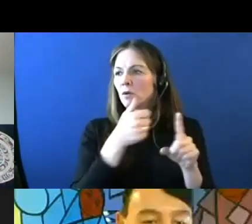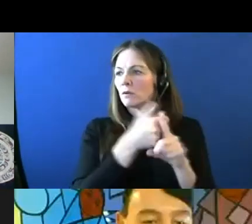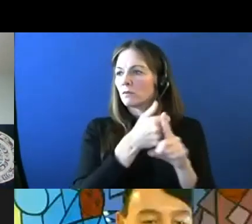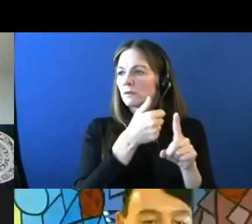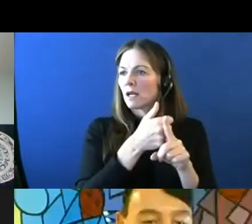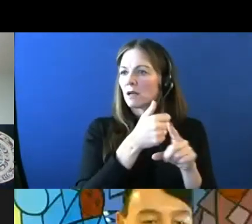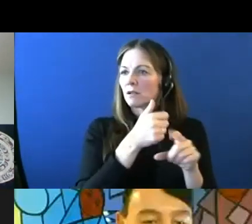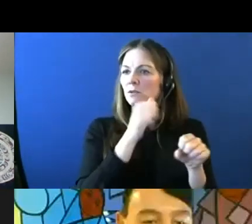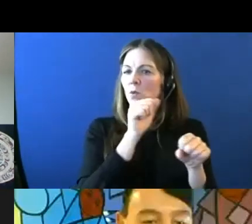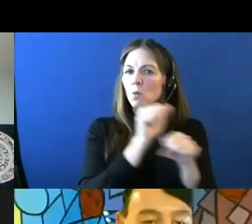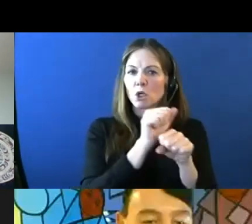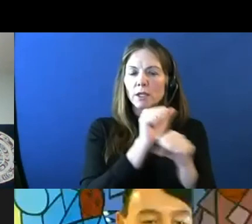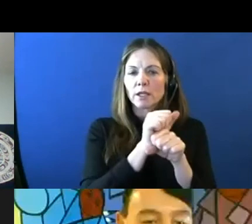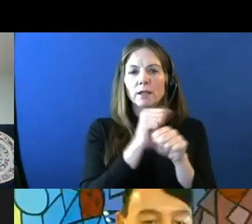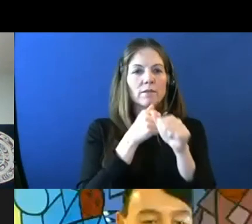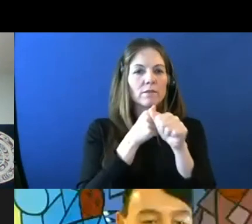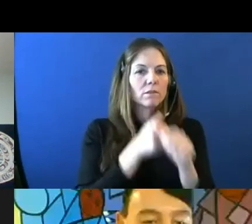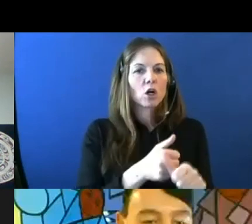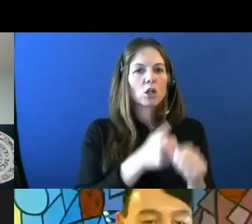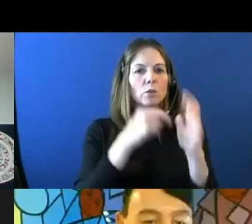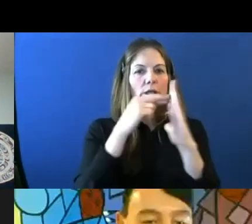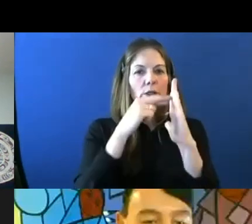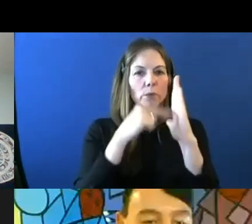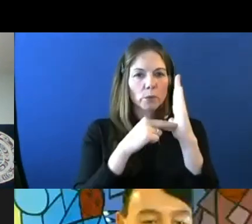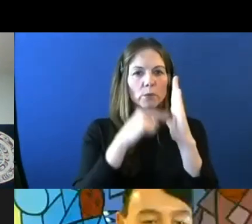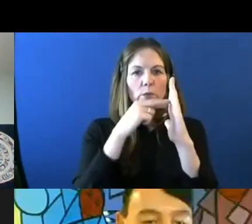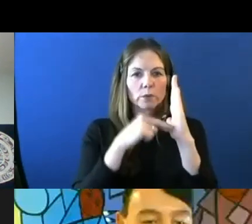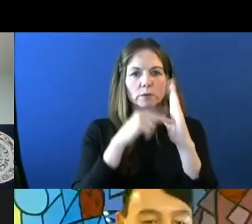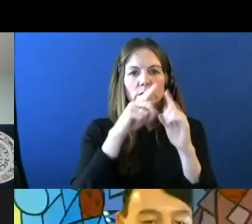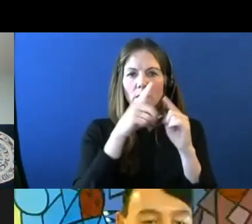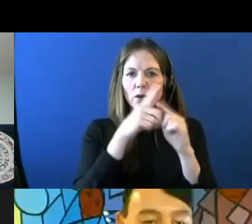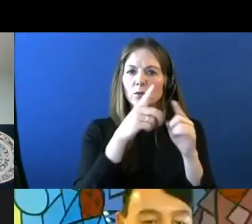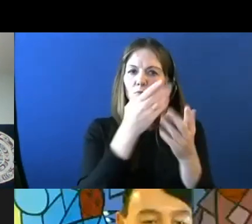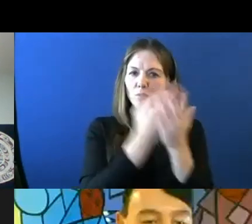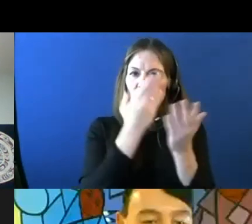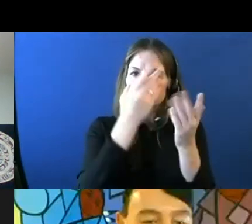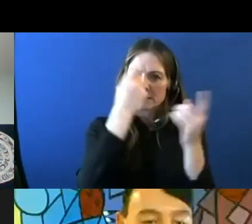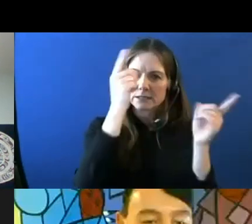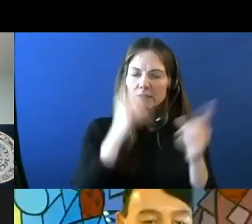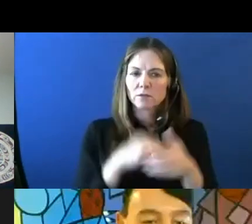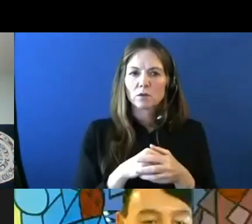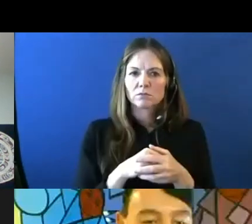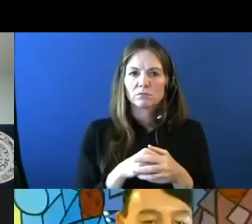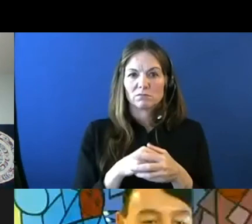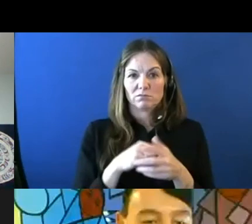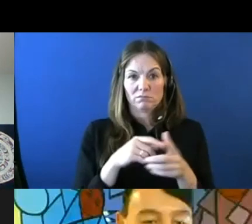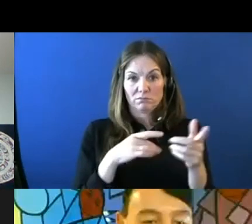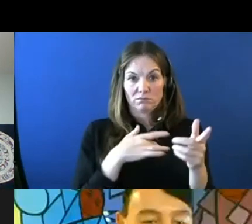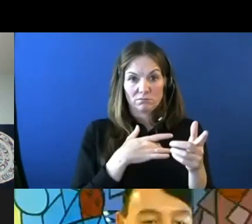under certain guidelines for how they are proving that they're successful. Mm-hmm. And that isn't always conducive